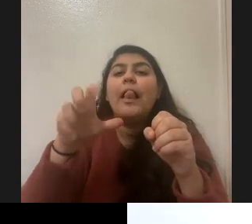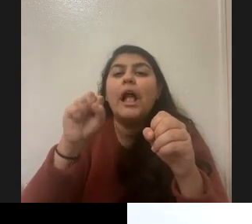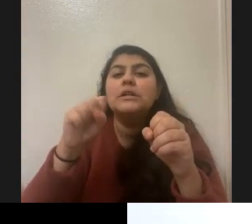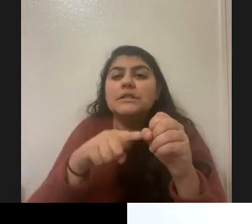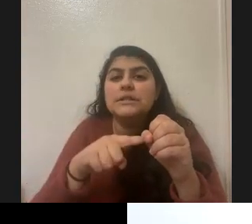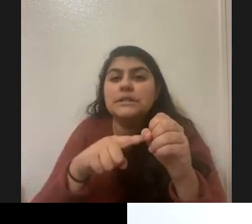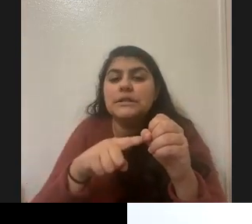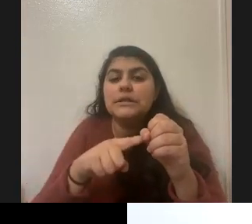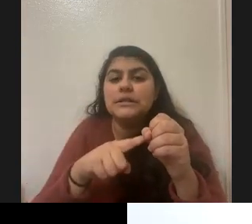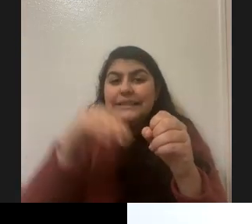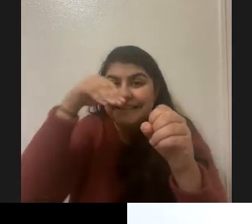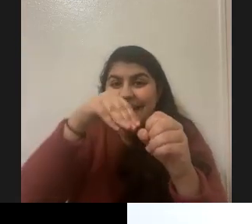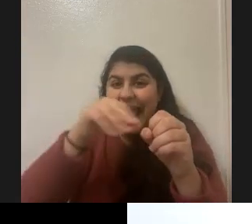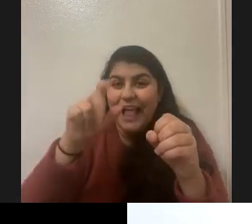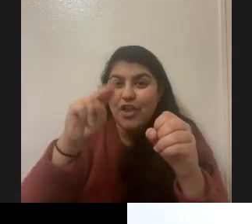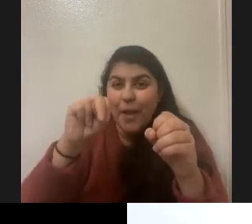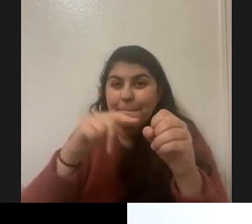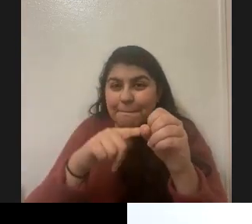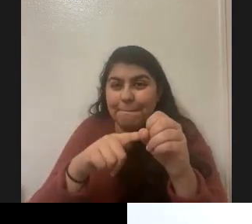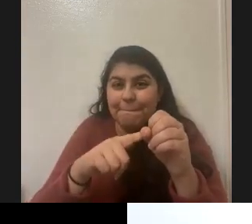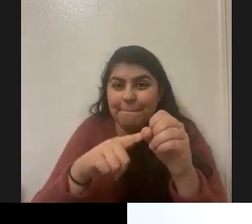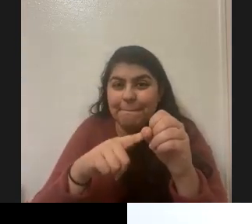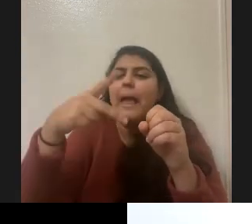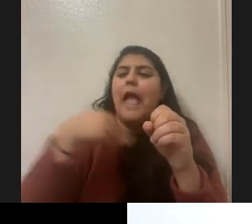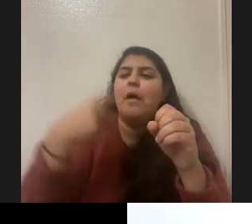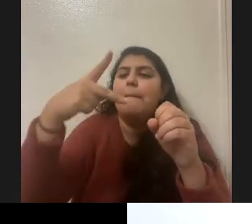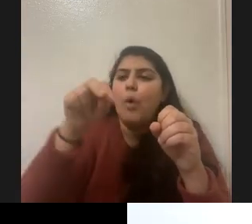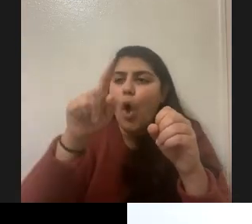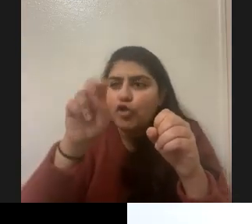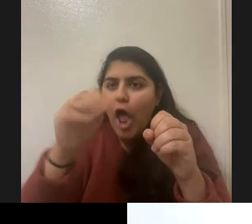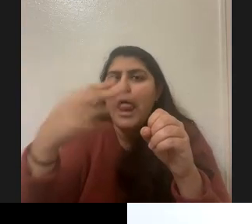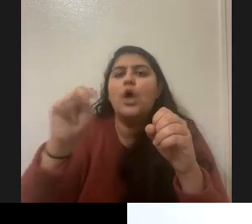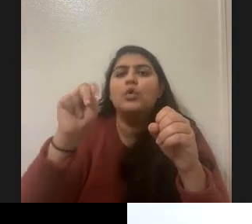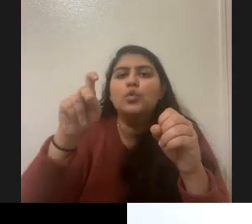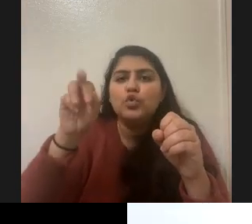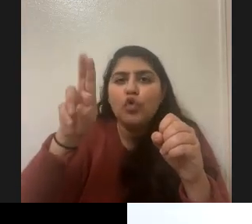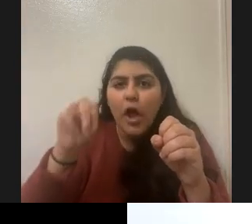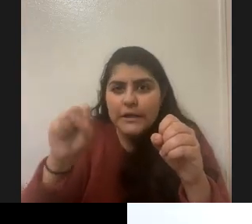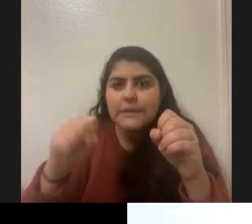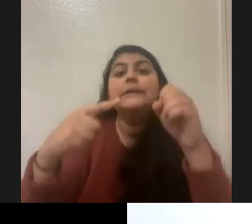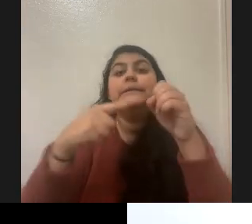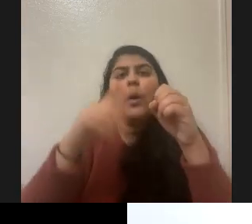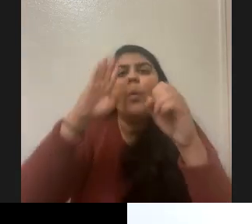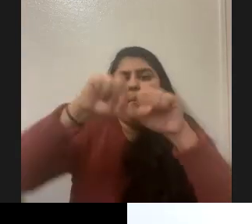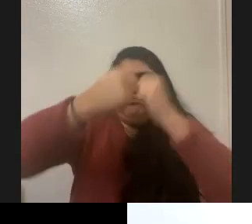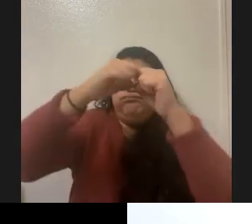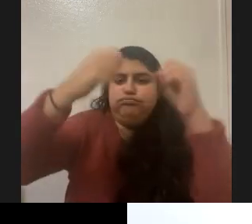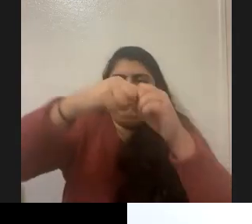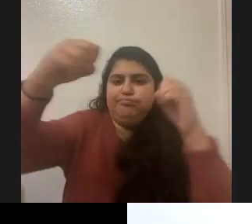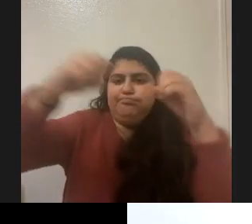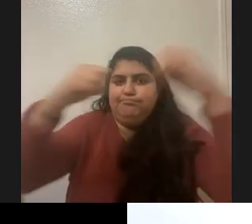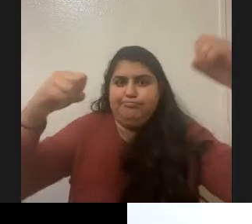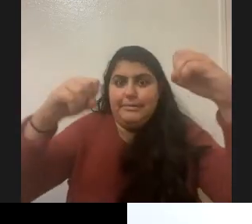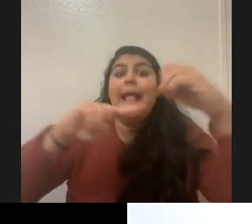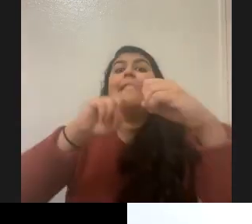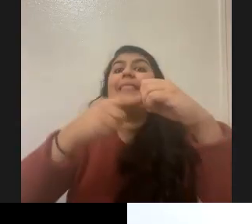is inside of the atom, the center of the atom. It has protons and, you know, neutrons. Those will break apart now. And then if you heat